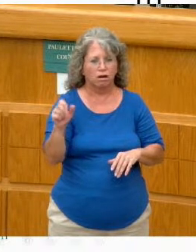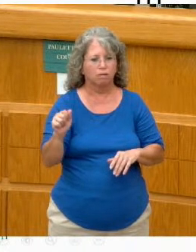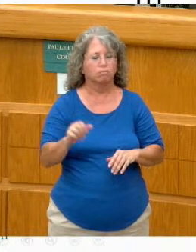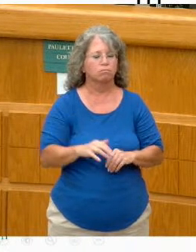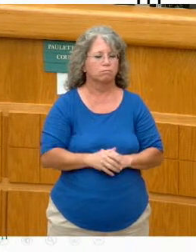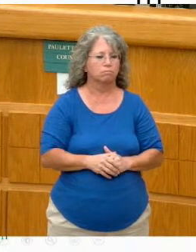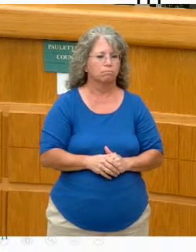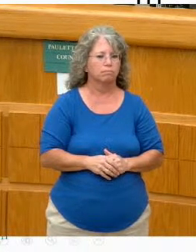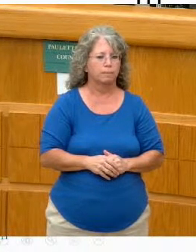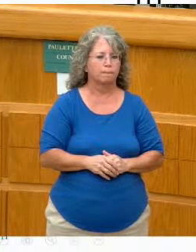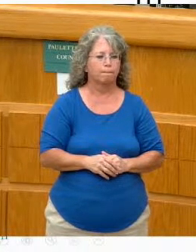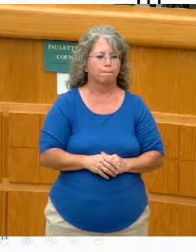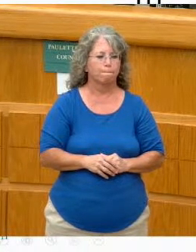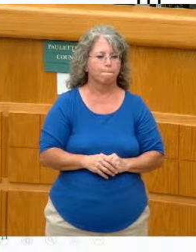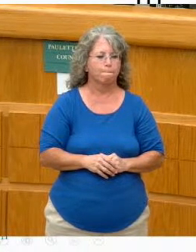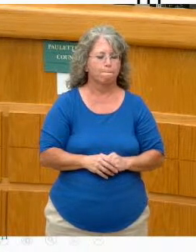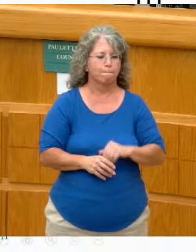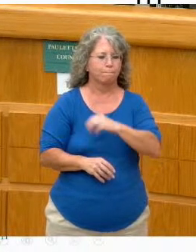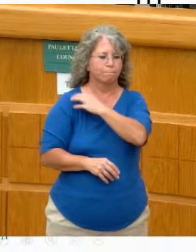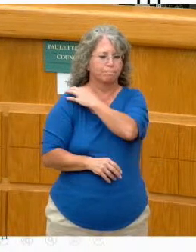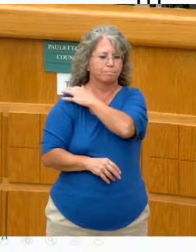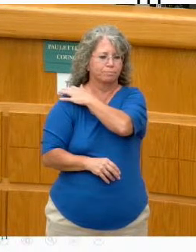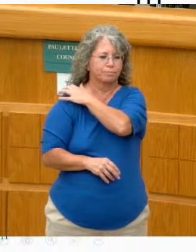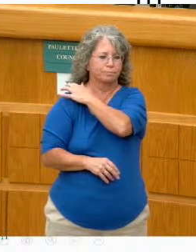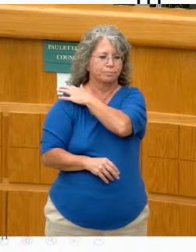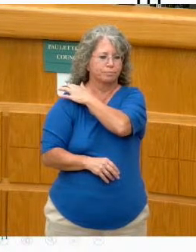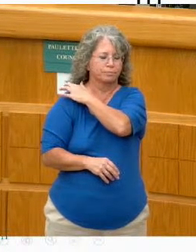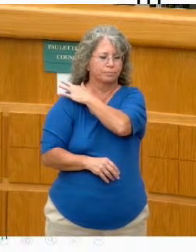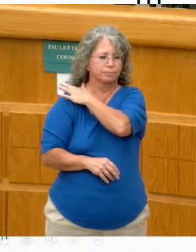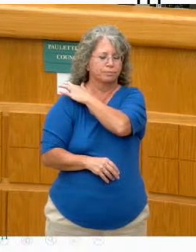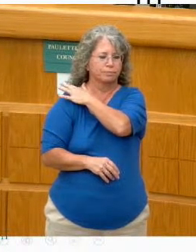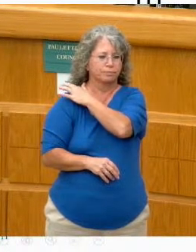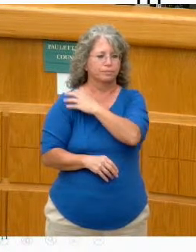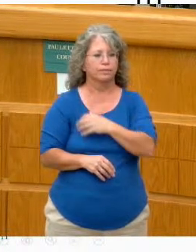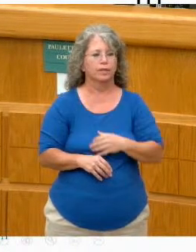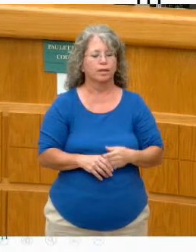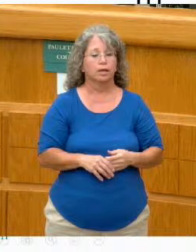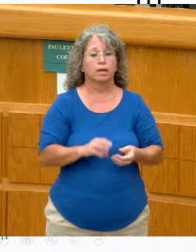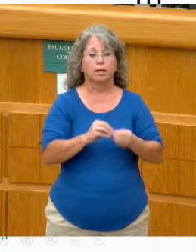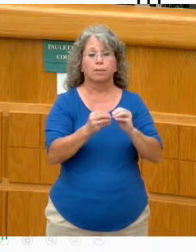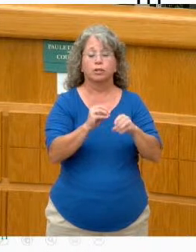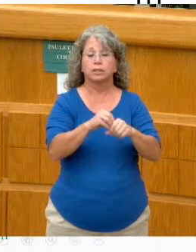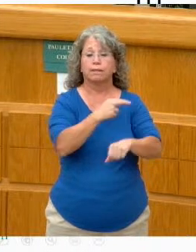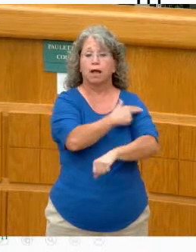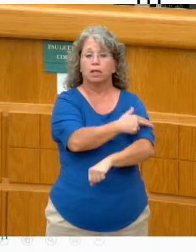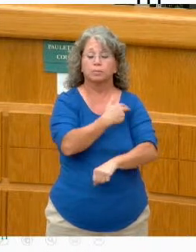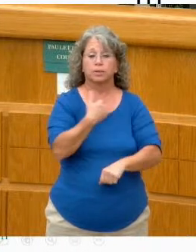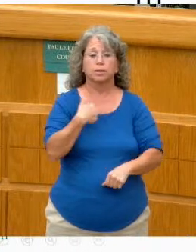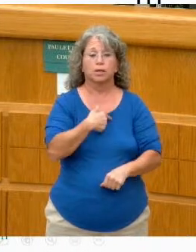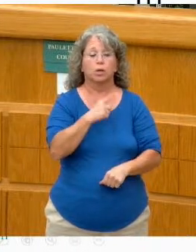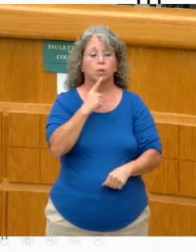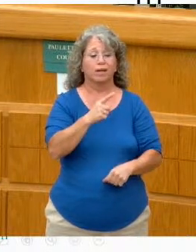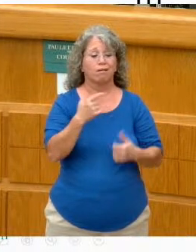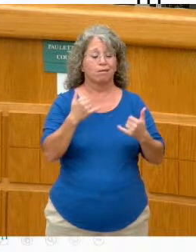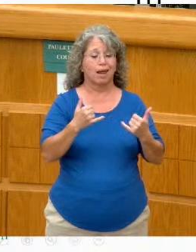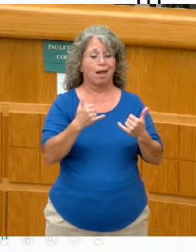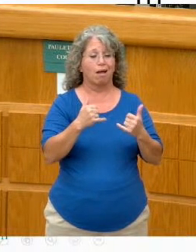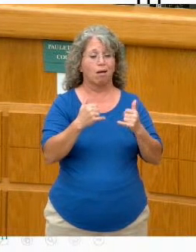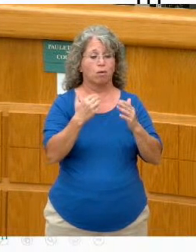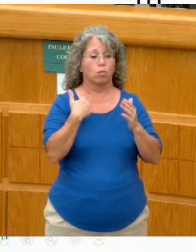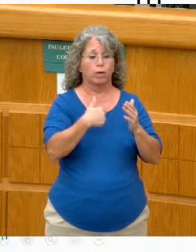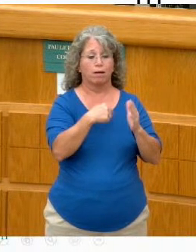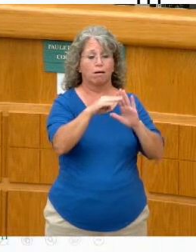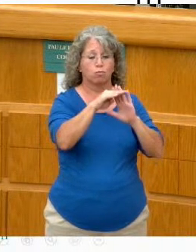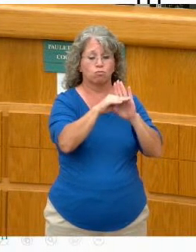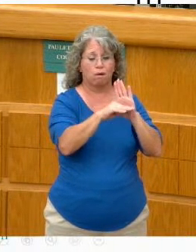Okay, moving forward to hospitalizations. We're currently ranked 4th in the number of hospitalizations in